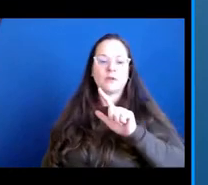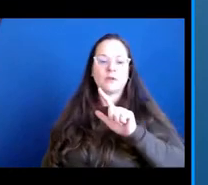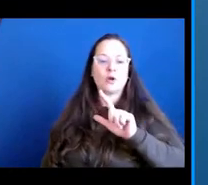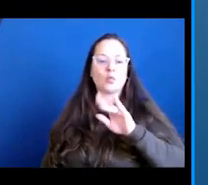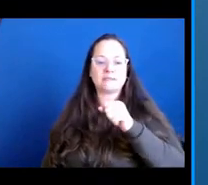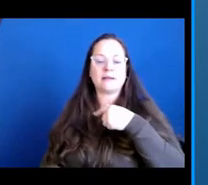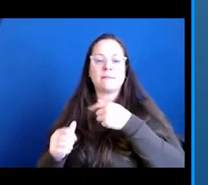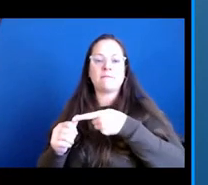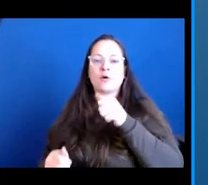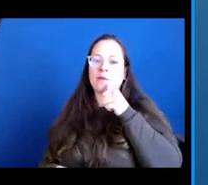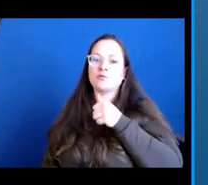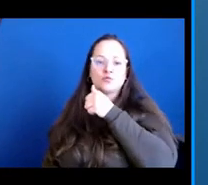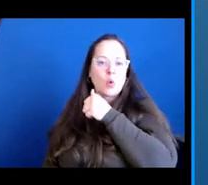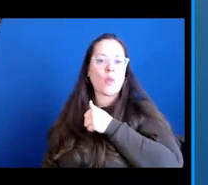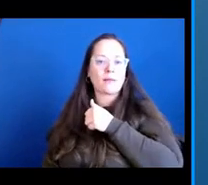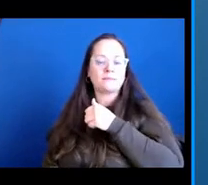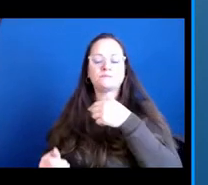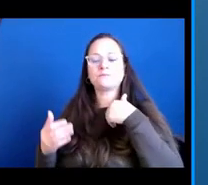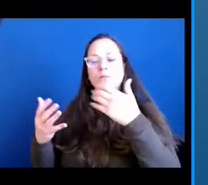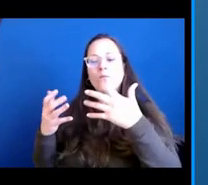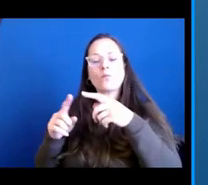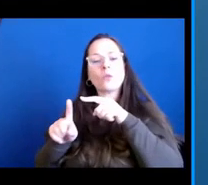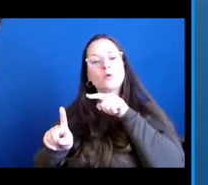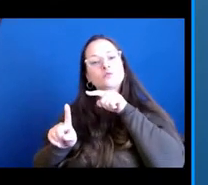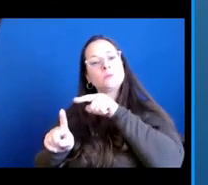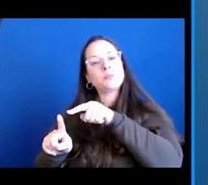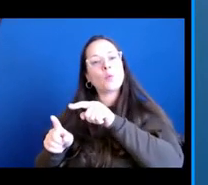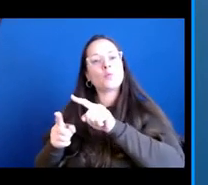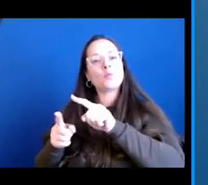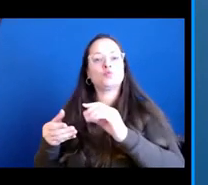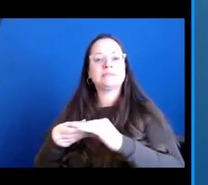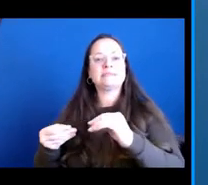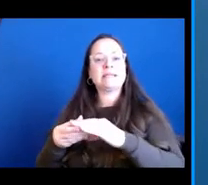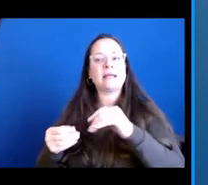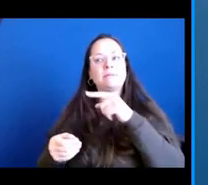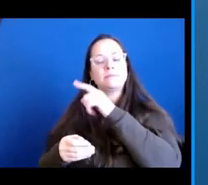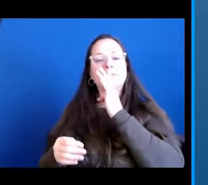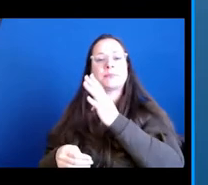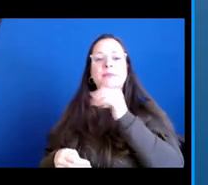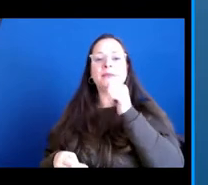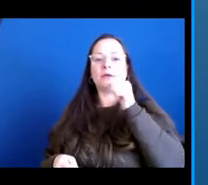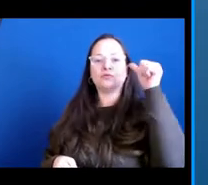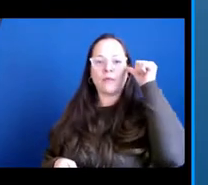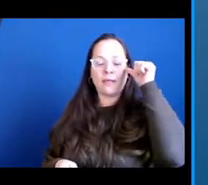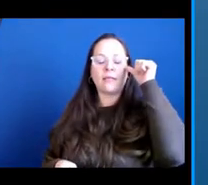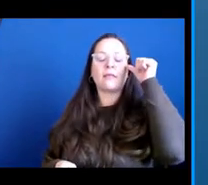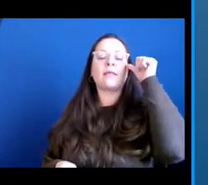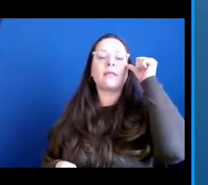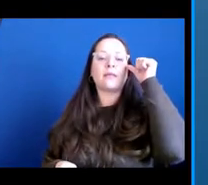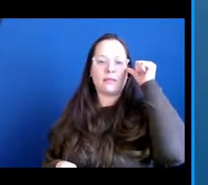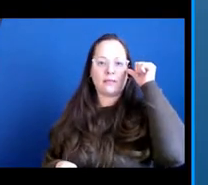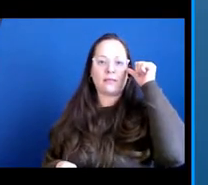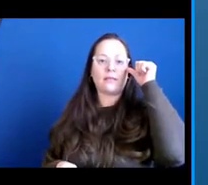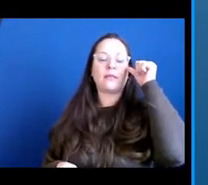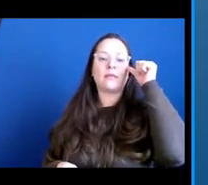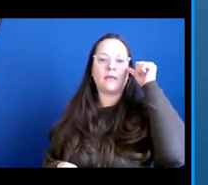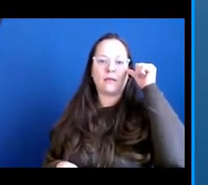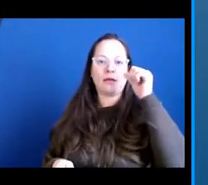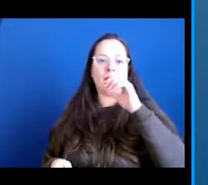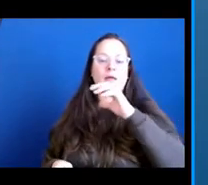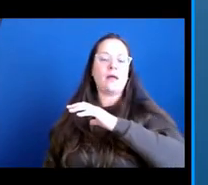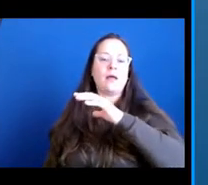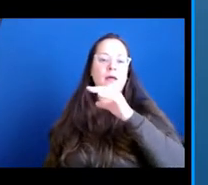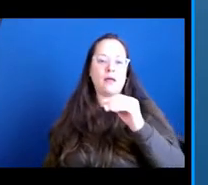a statement that was made yesterday in the rule at least that this body has the authority to